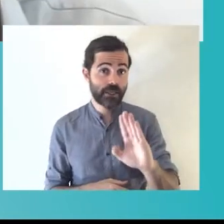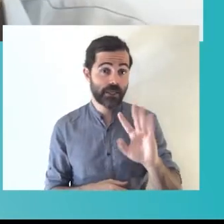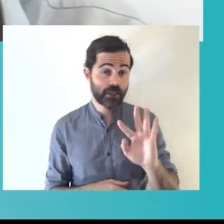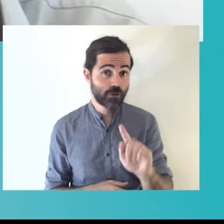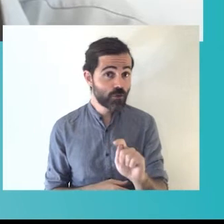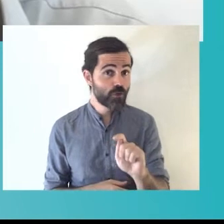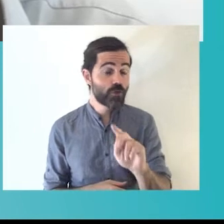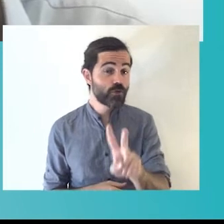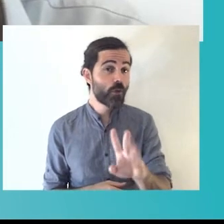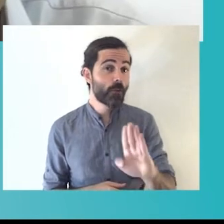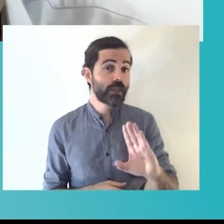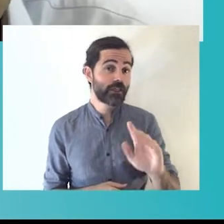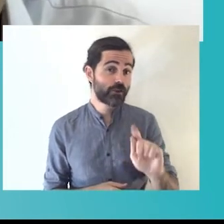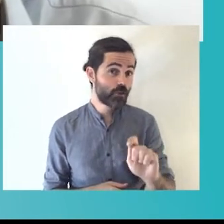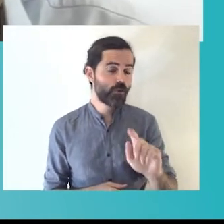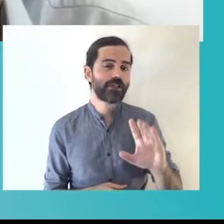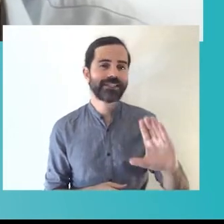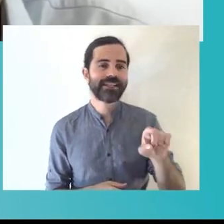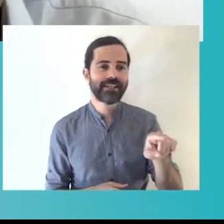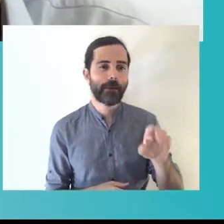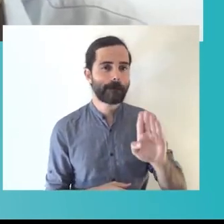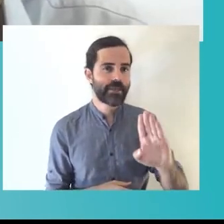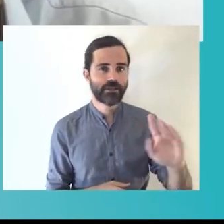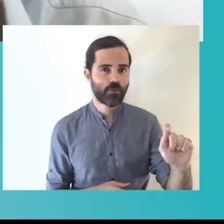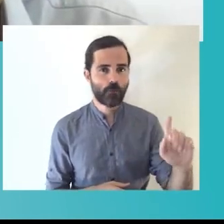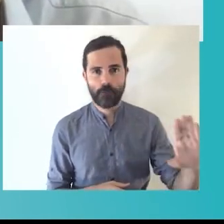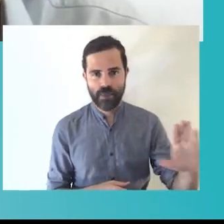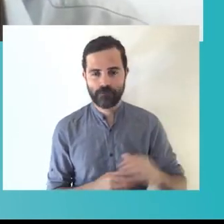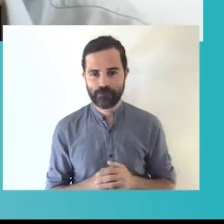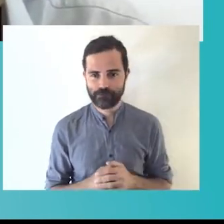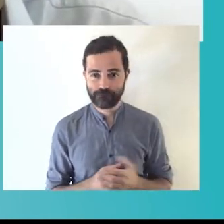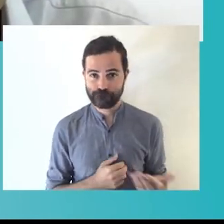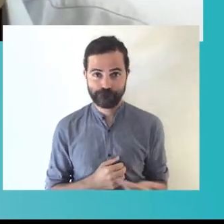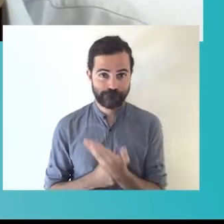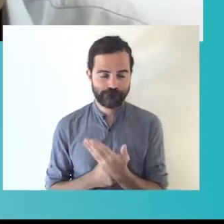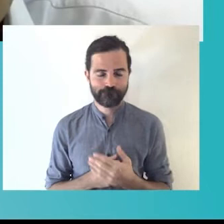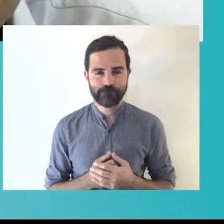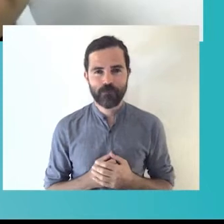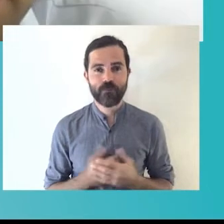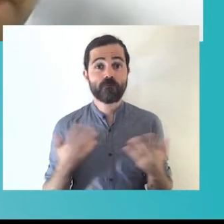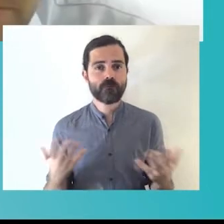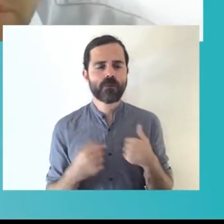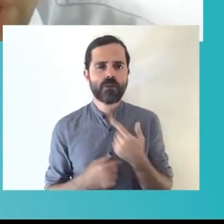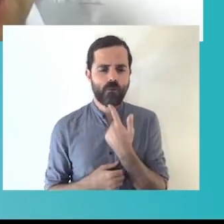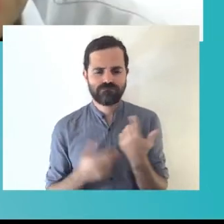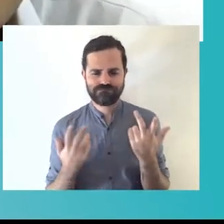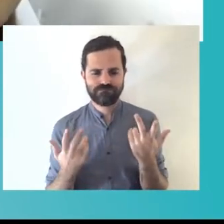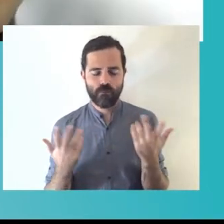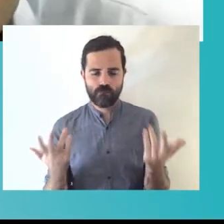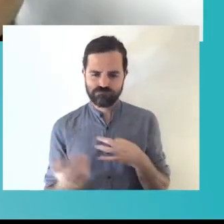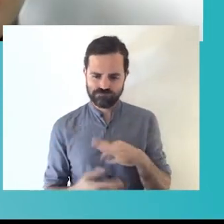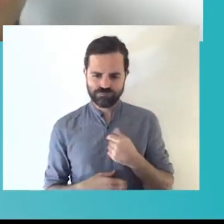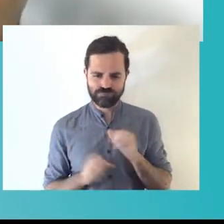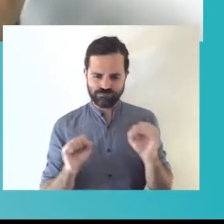B2B. And we've been able to close deals and work together with the biggest insurers and hospital chains in the country. This